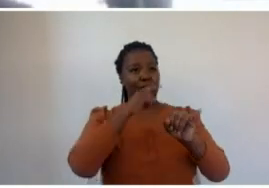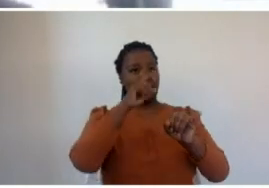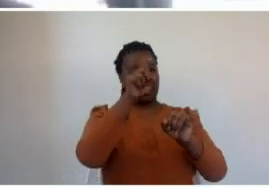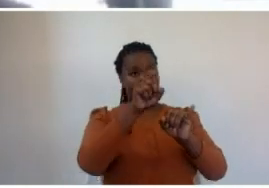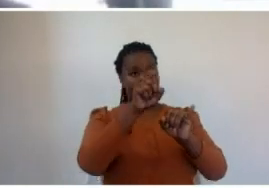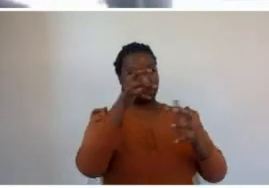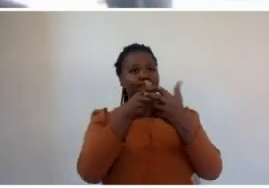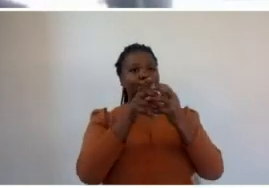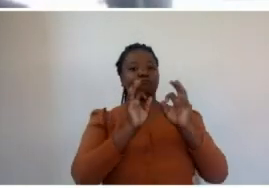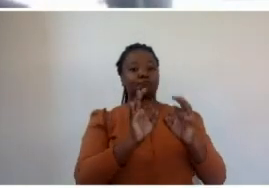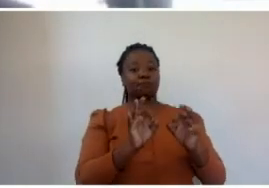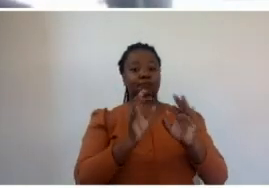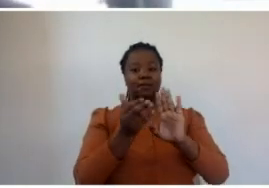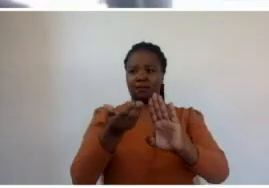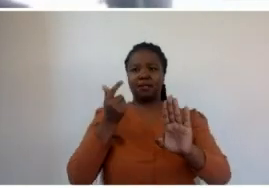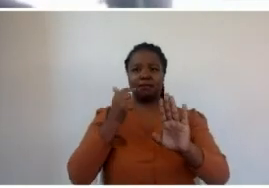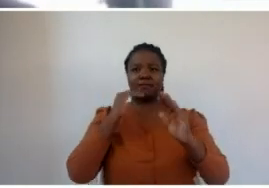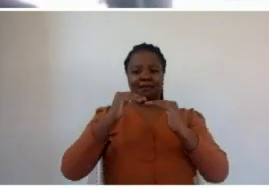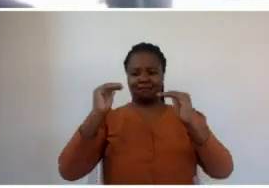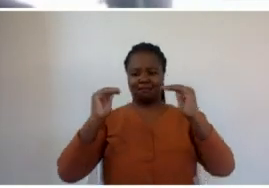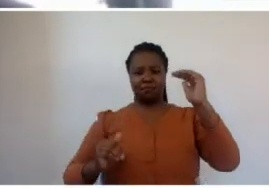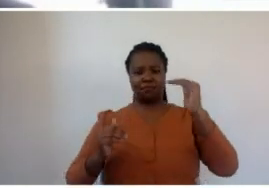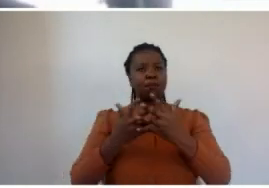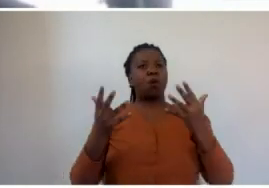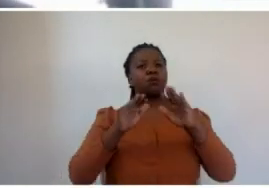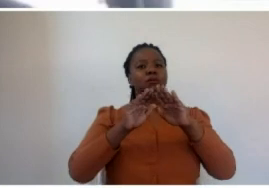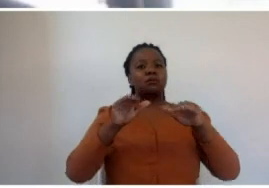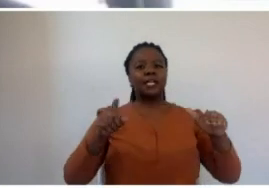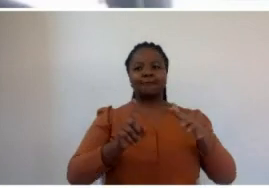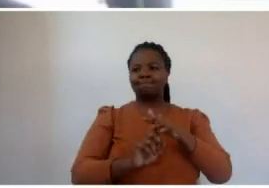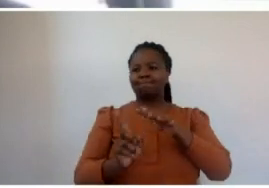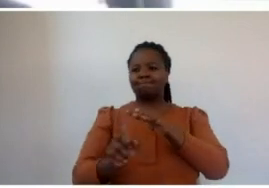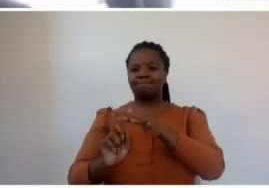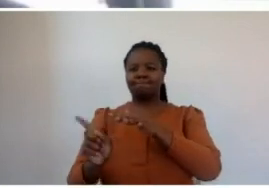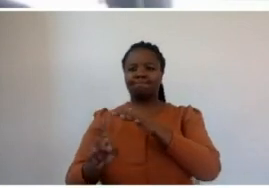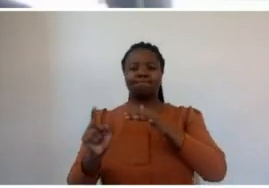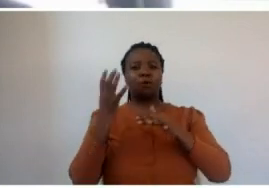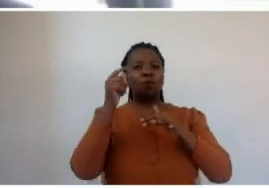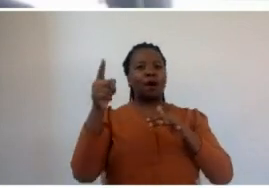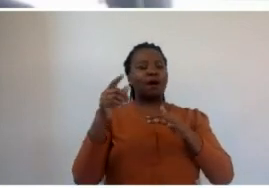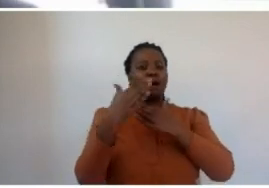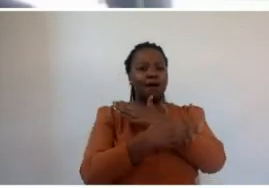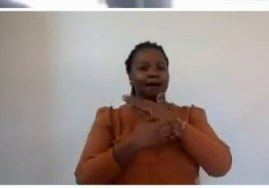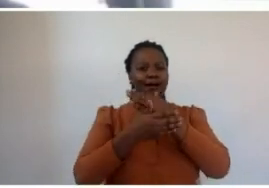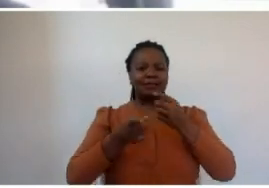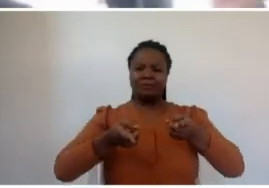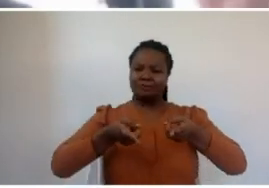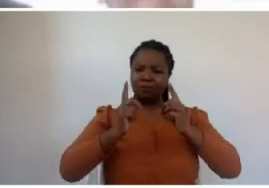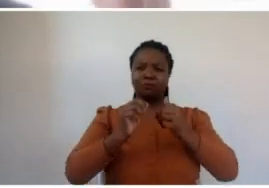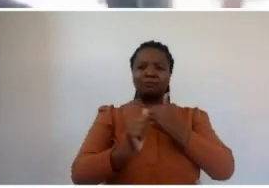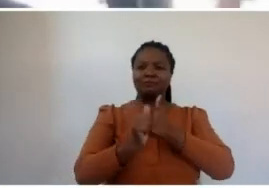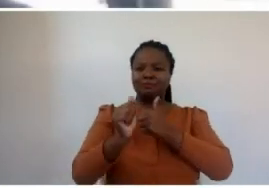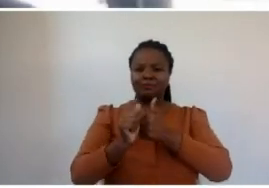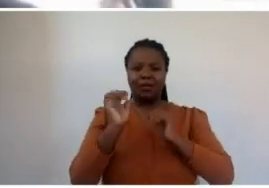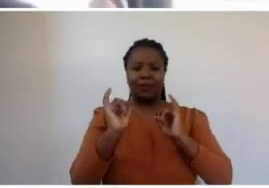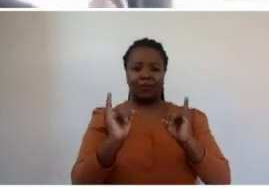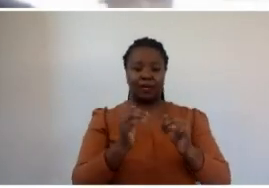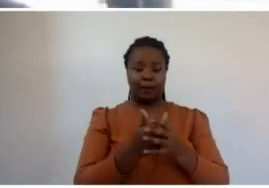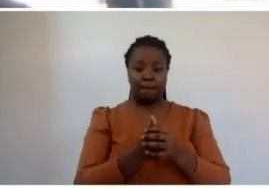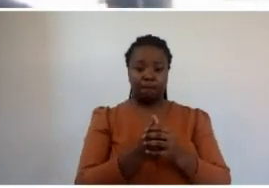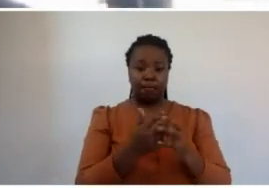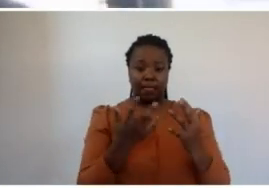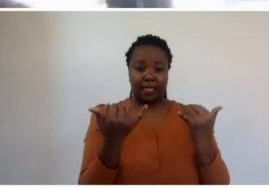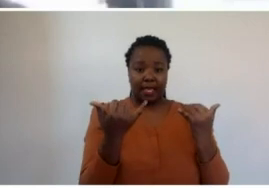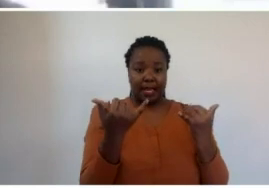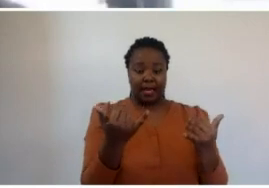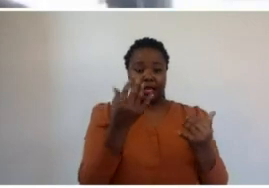people leaving for reasons of conflict or persecution. Now, perhaps I could say that we've just released